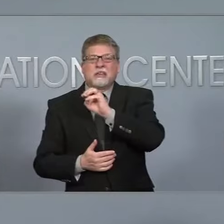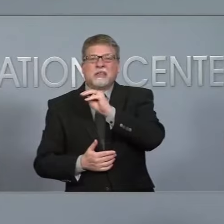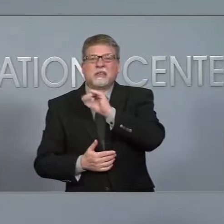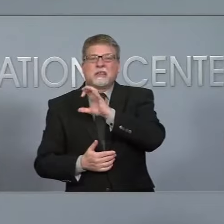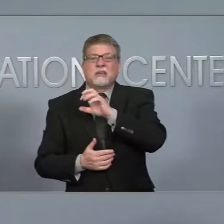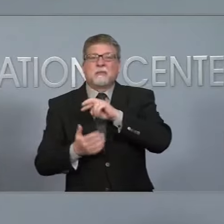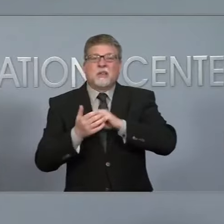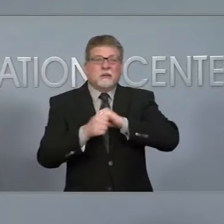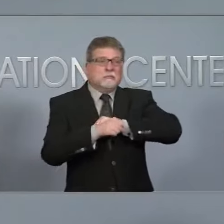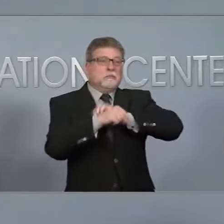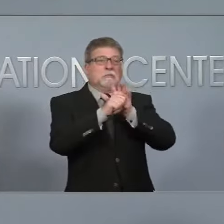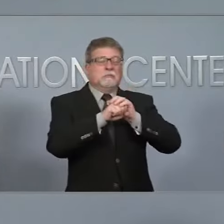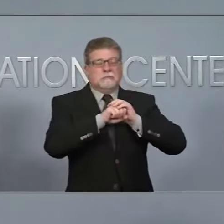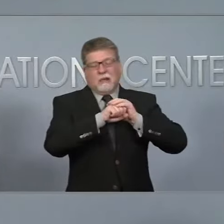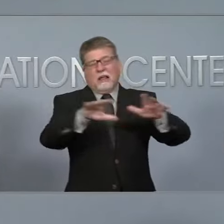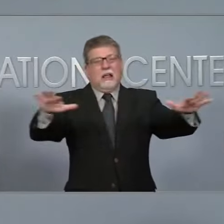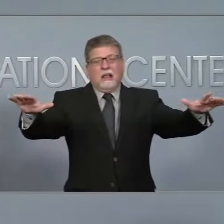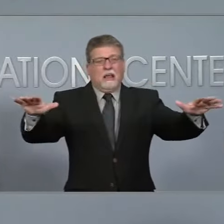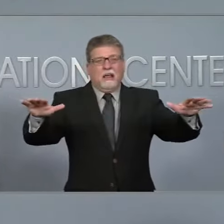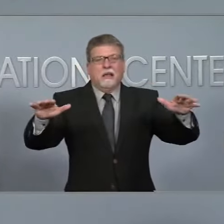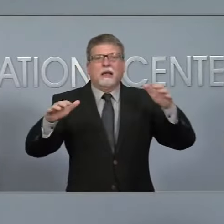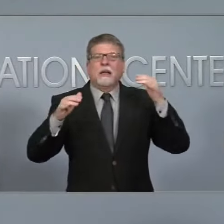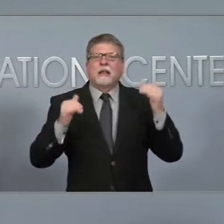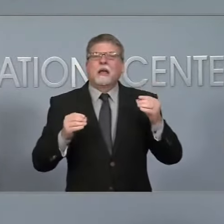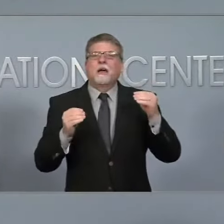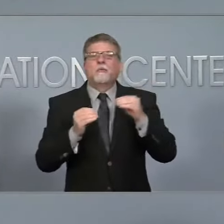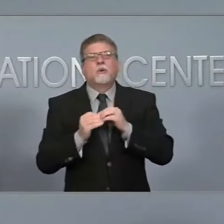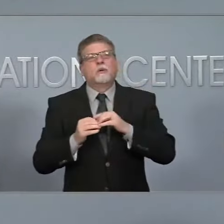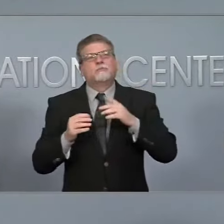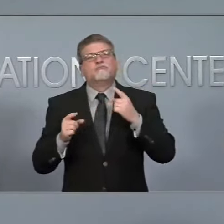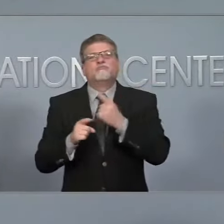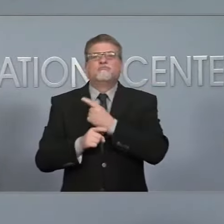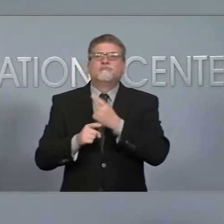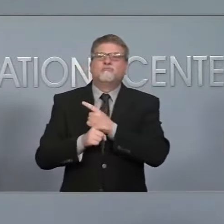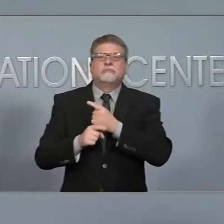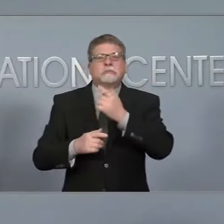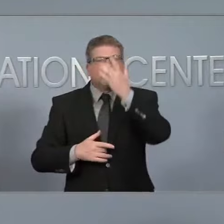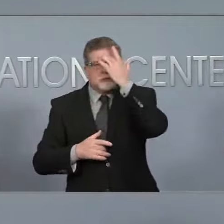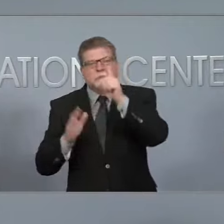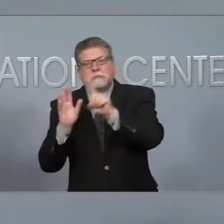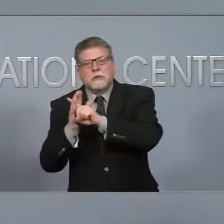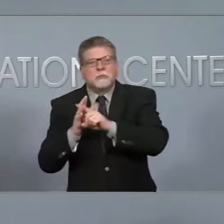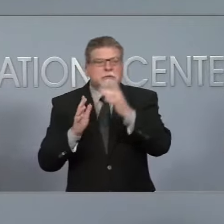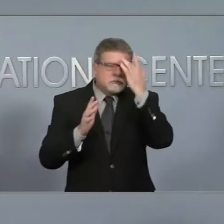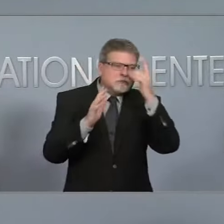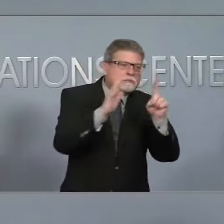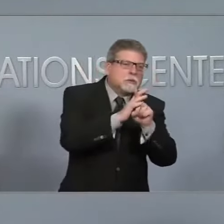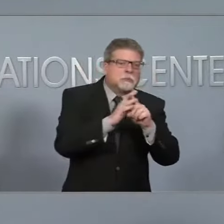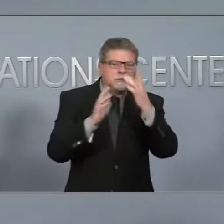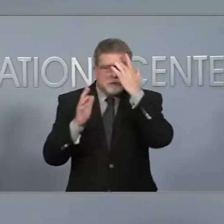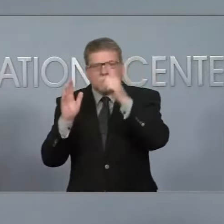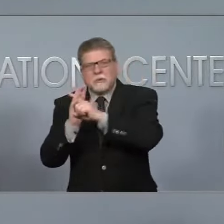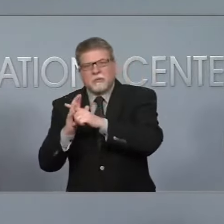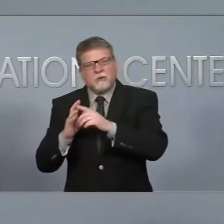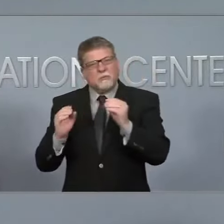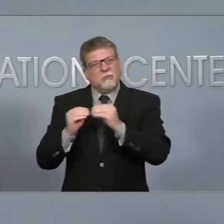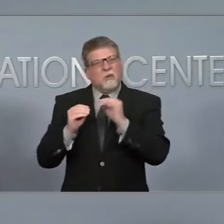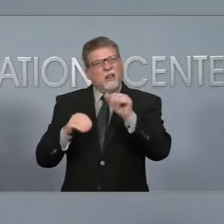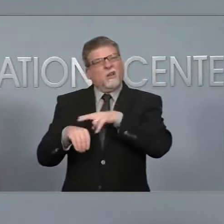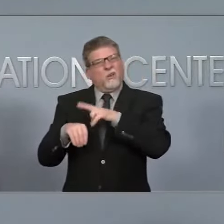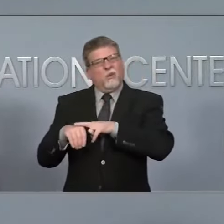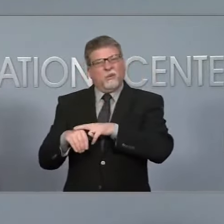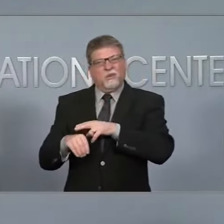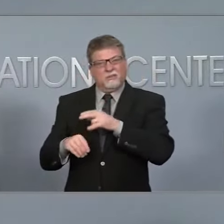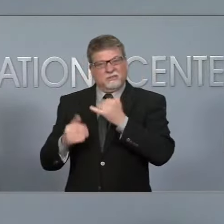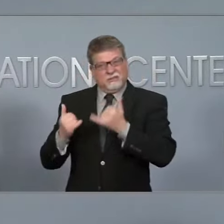and the medical profession, but we are getting in a better and better place here with this pandemic. And the thing I think is